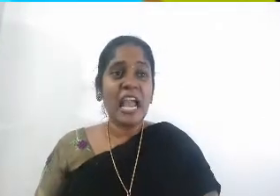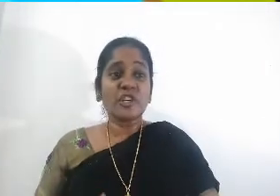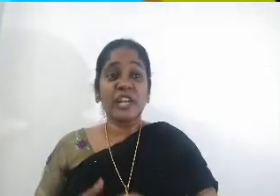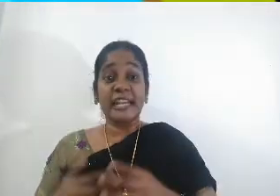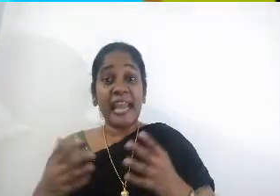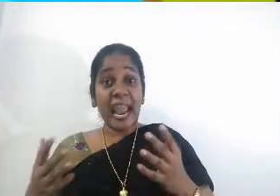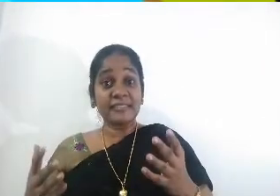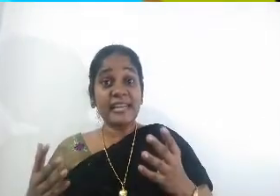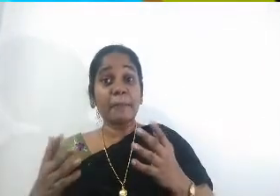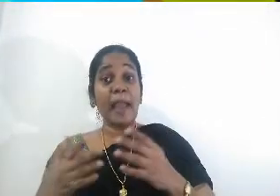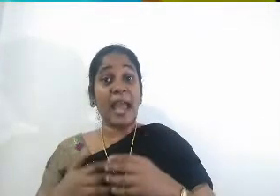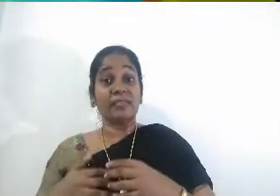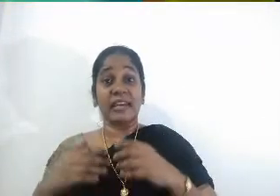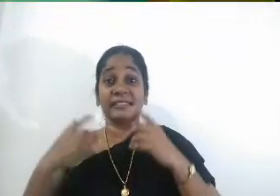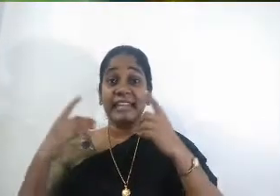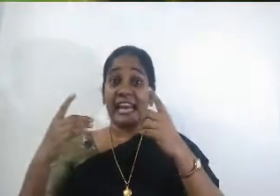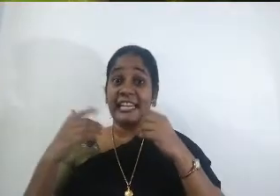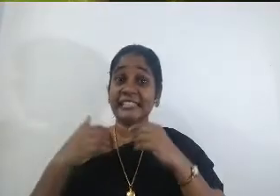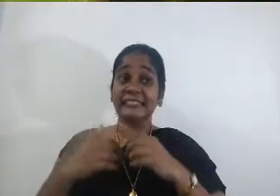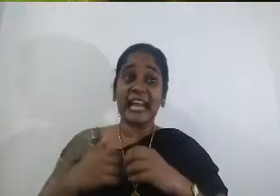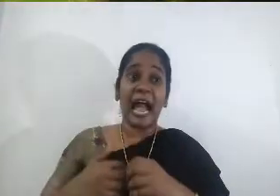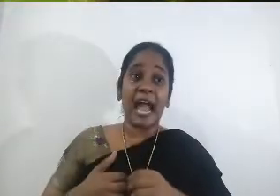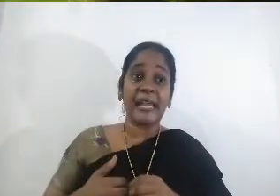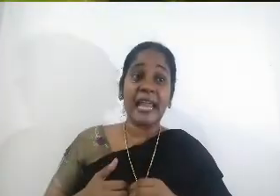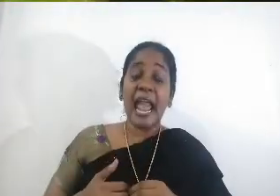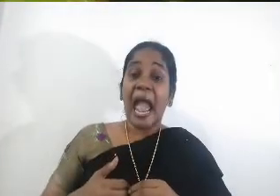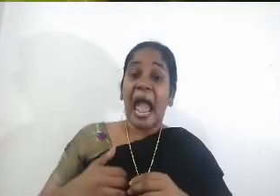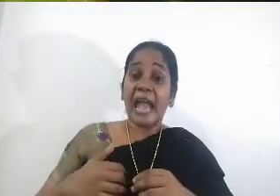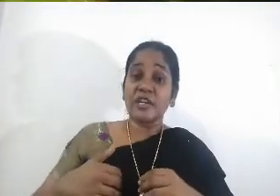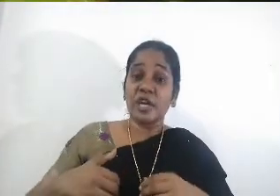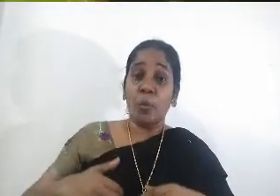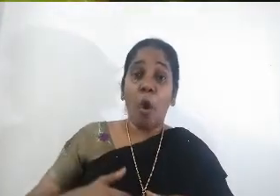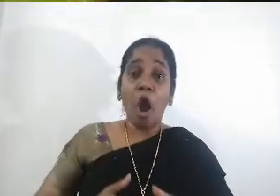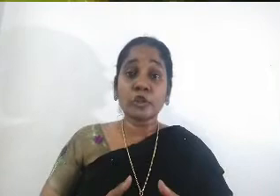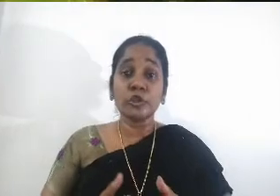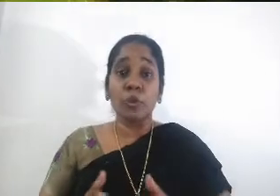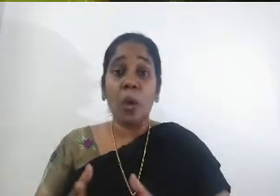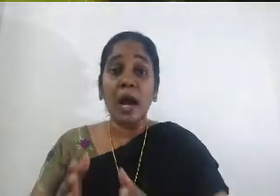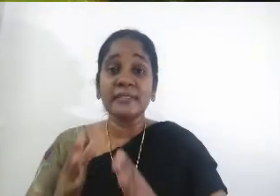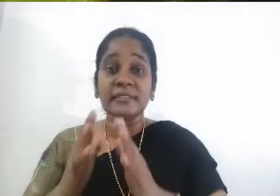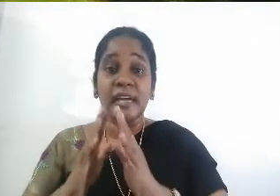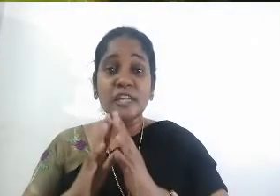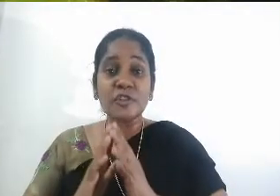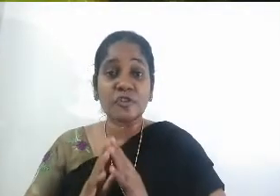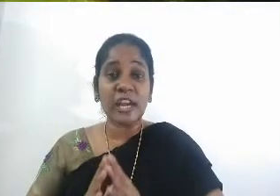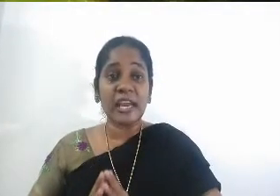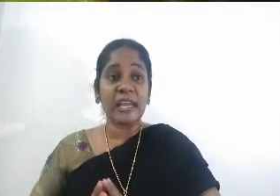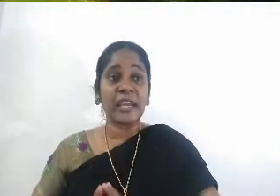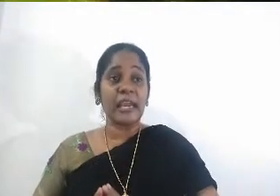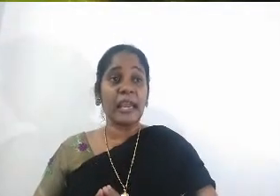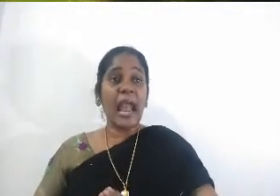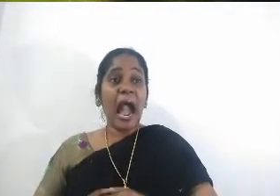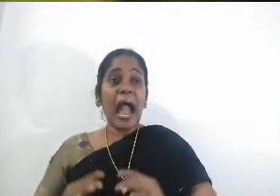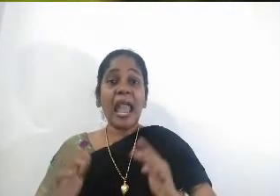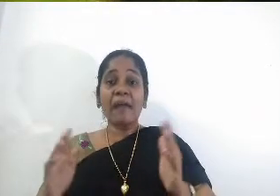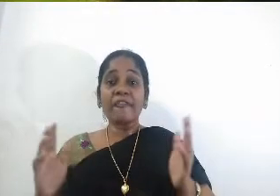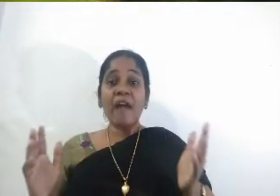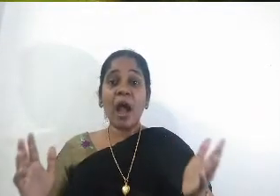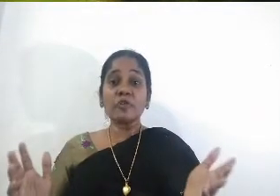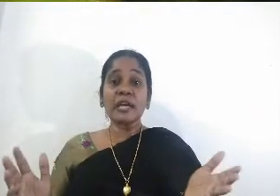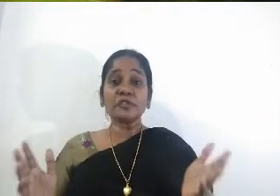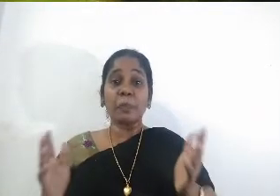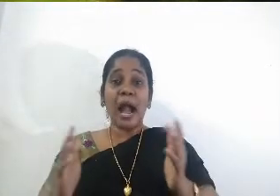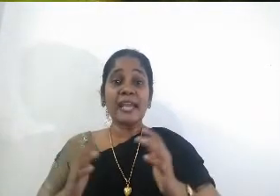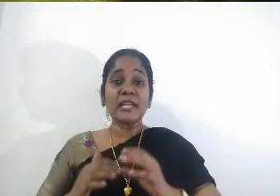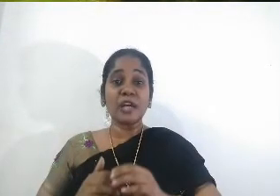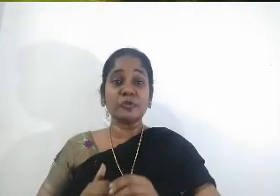sighed. She gazed up at the sunny sky and she walked towards the tree. I have